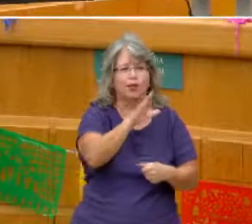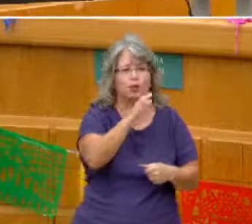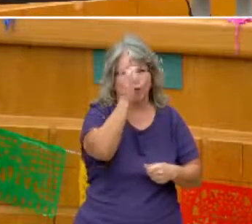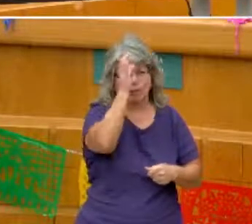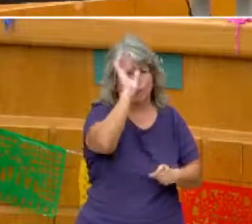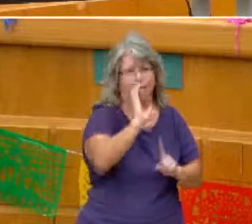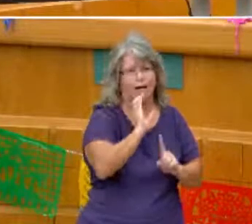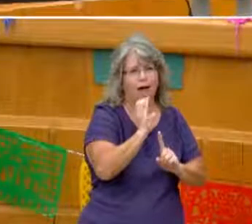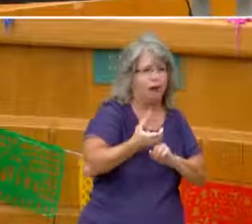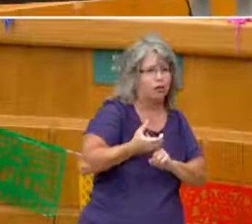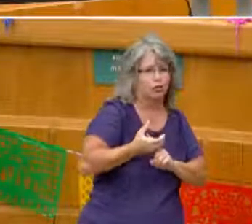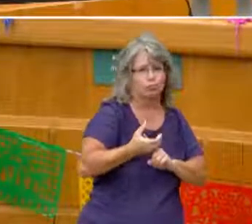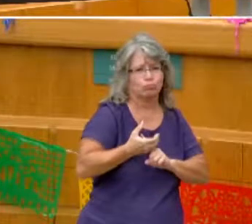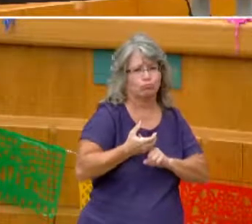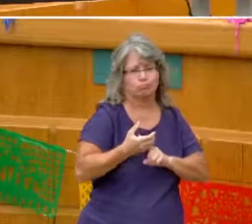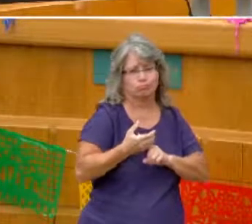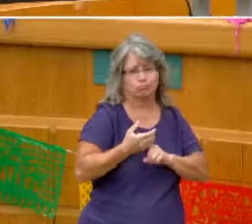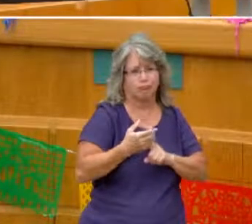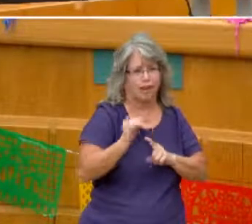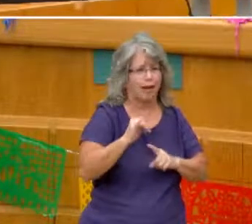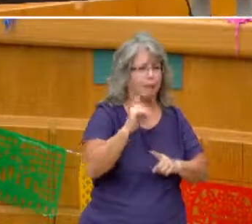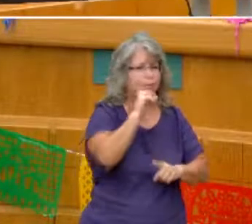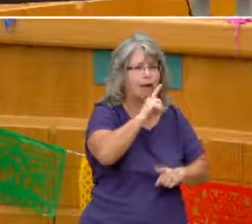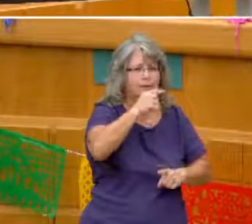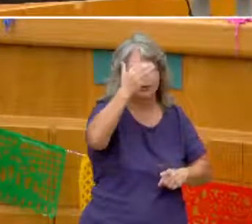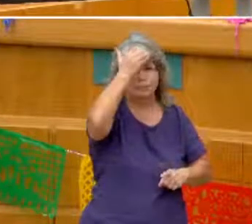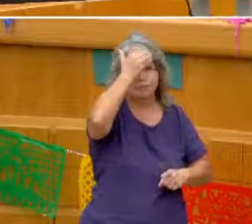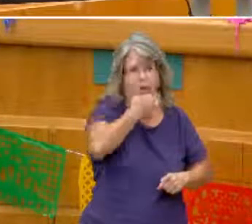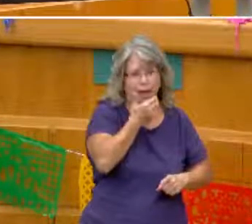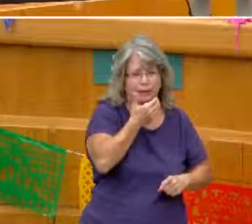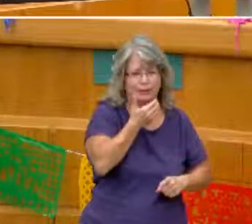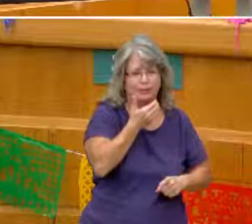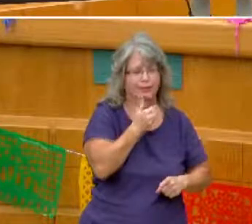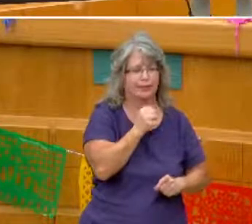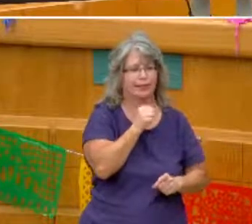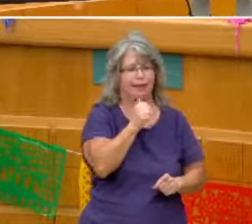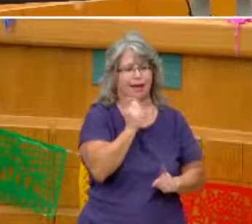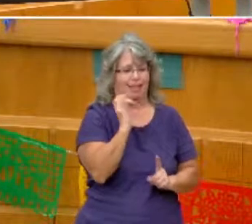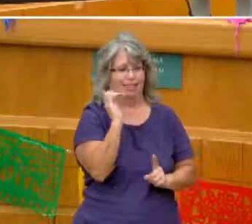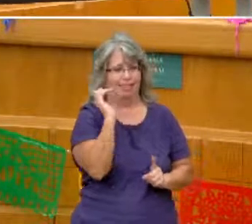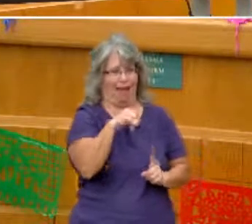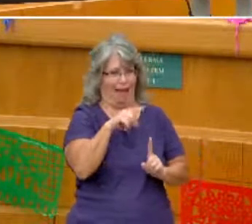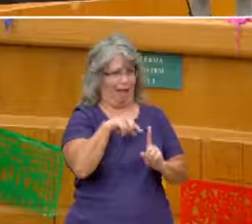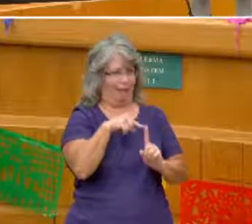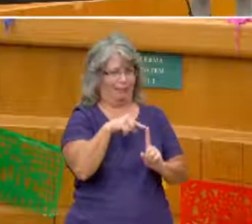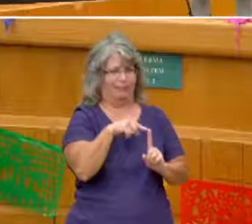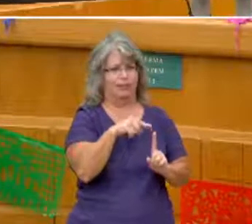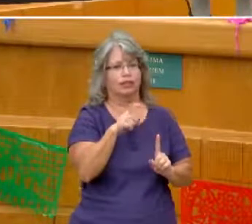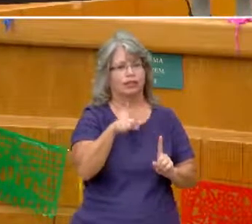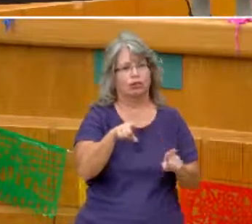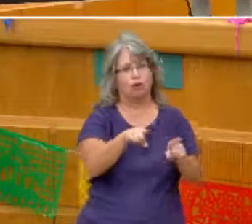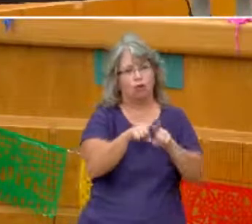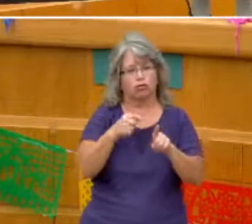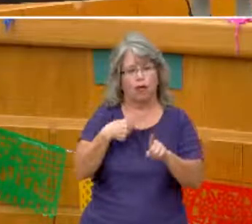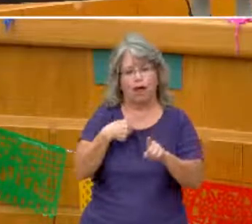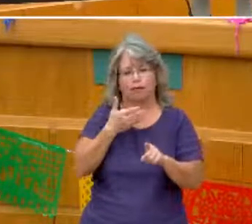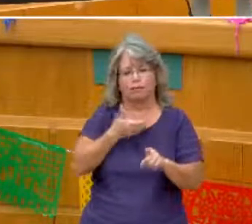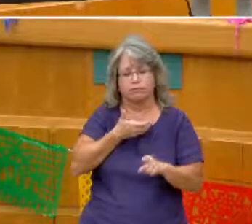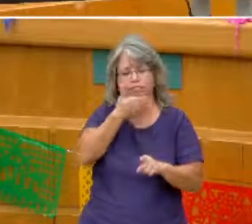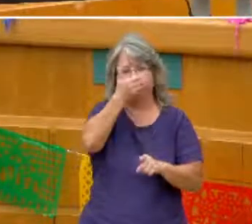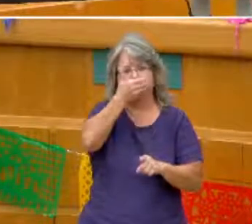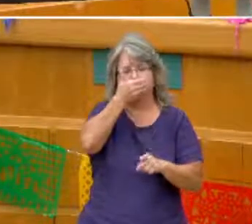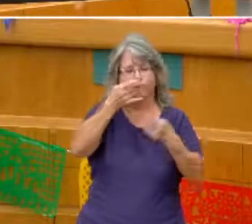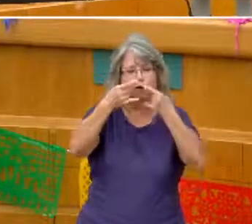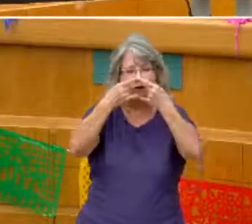there's one with the costume, like a big plastic mask, that should not be the one that they should be wearing. They should be wearing a cloth mask like we've been wearing